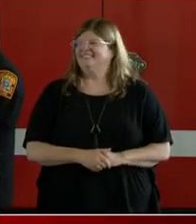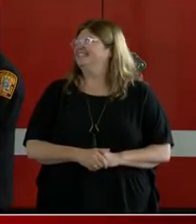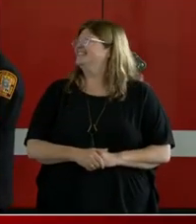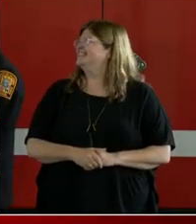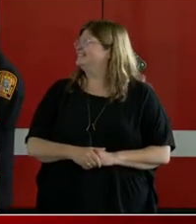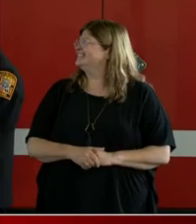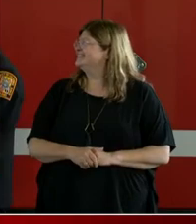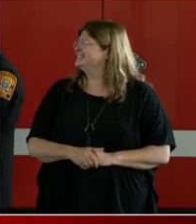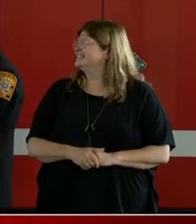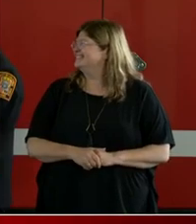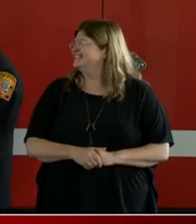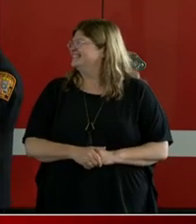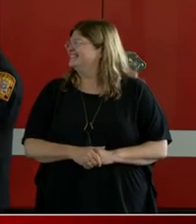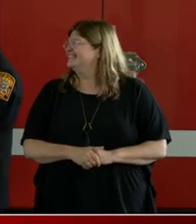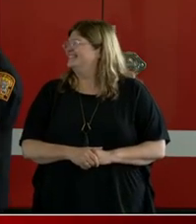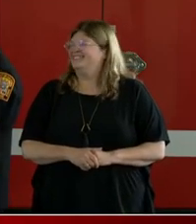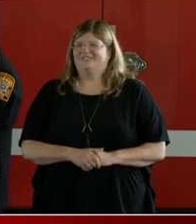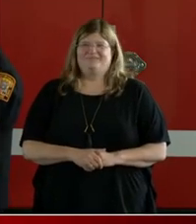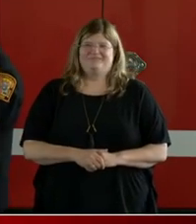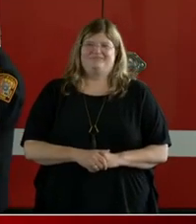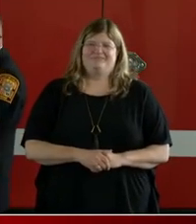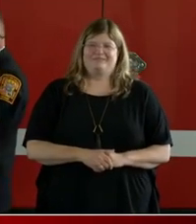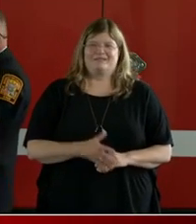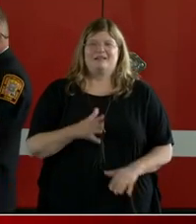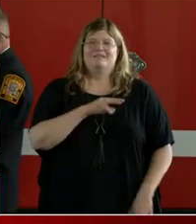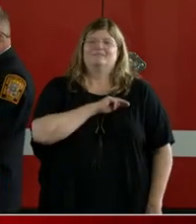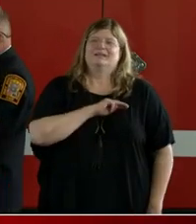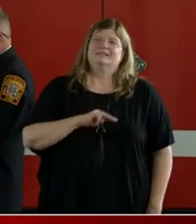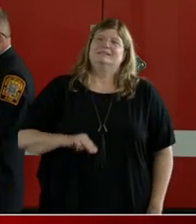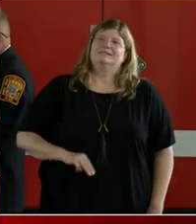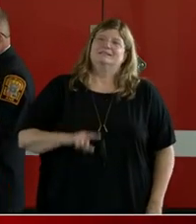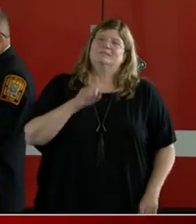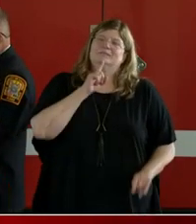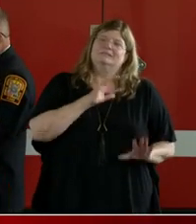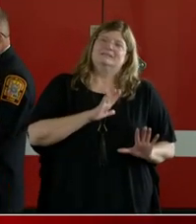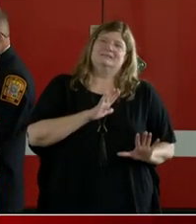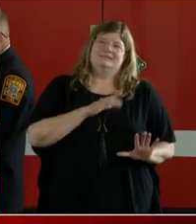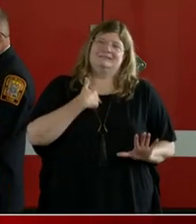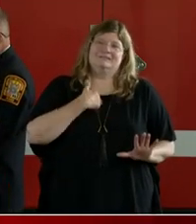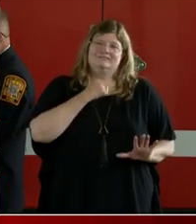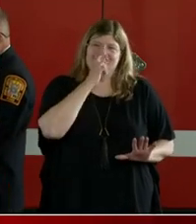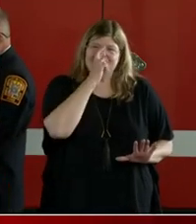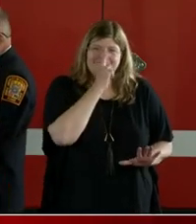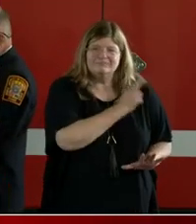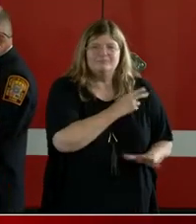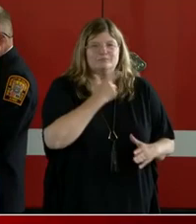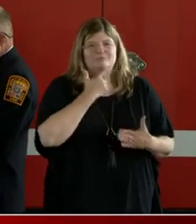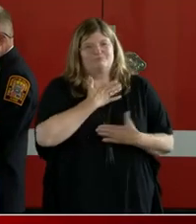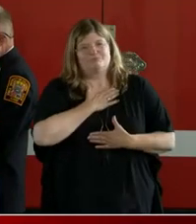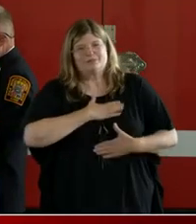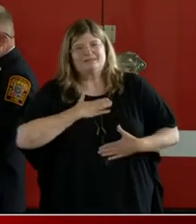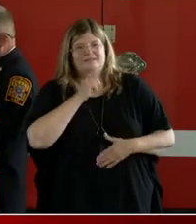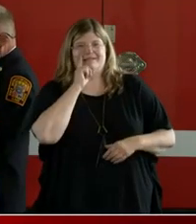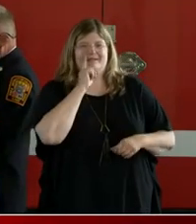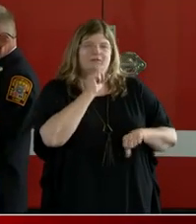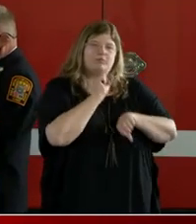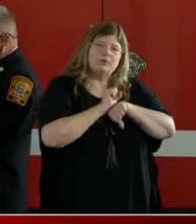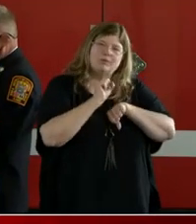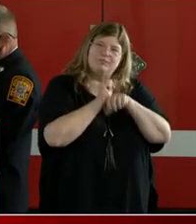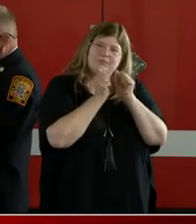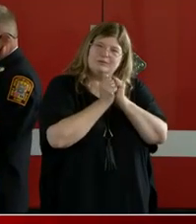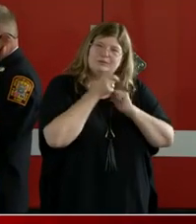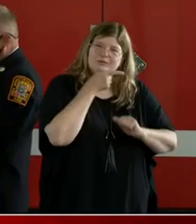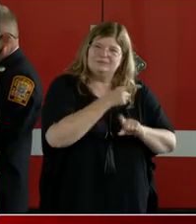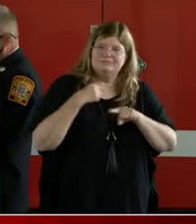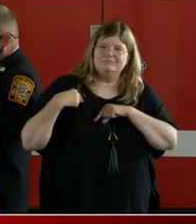Mayor Bowser, it has truly been an honor and a pleasure to have worked for you. I have thrived on your competitive